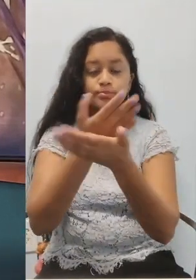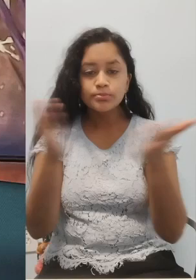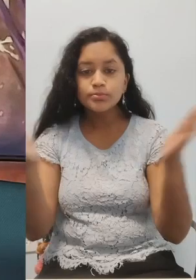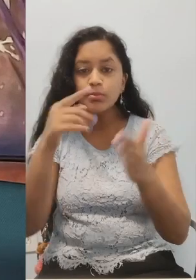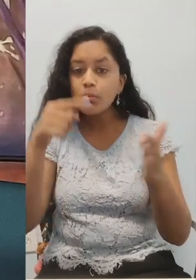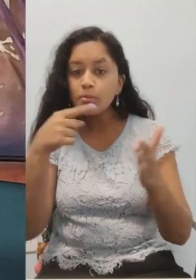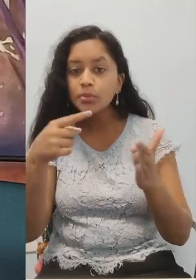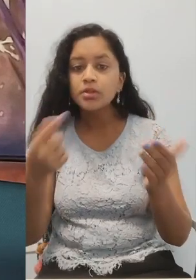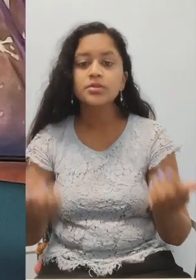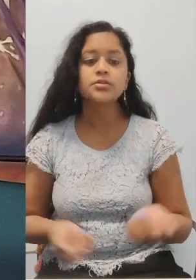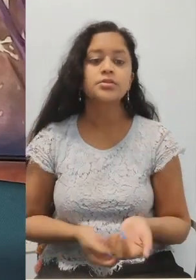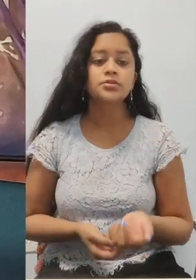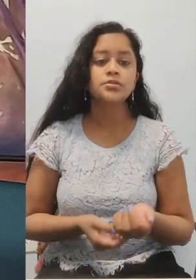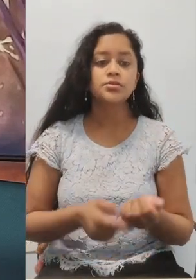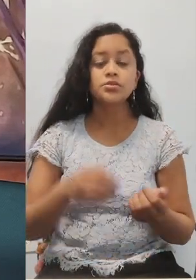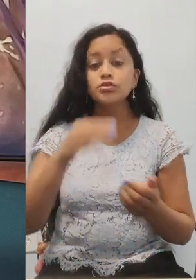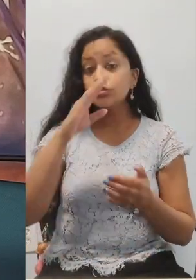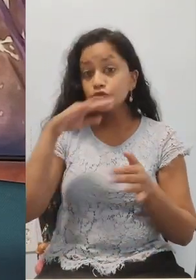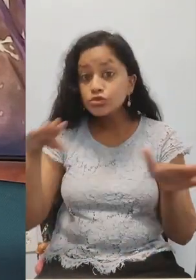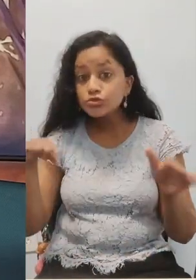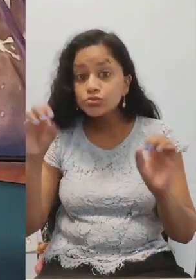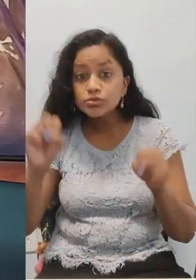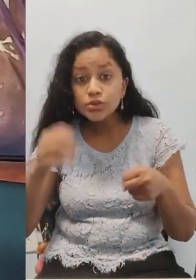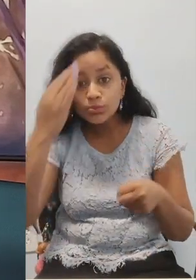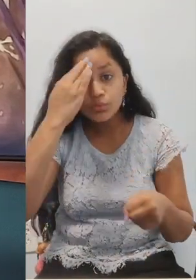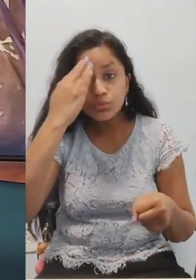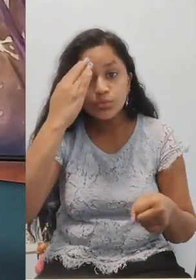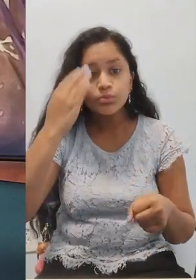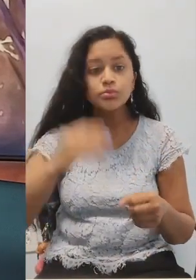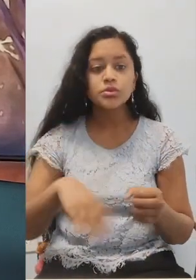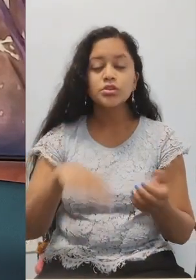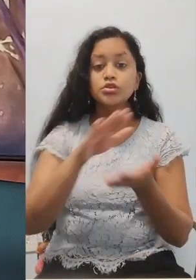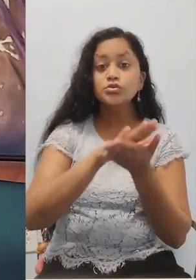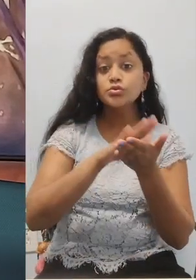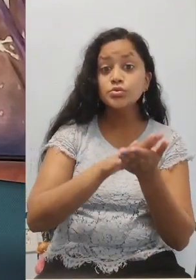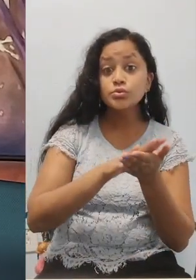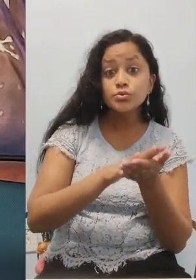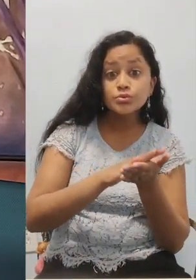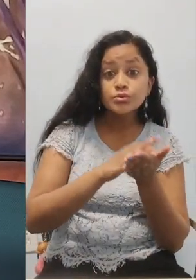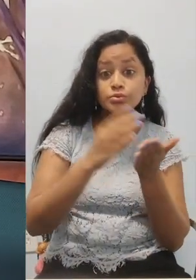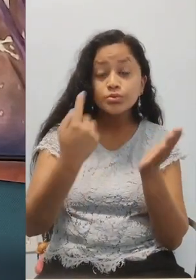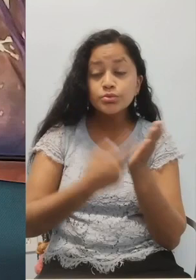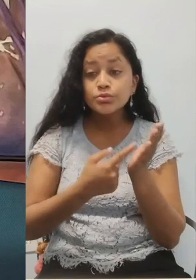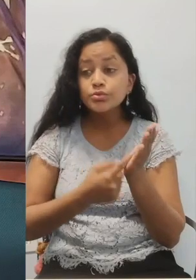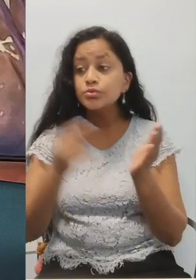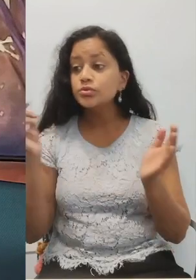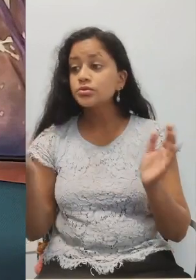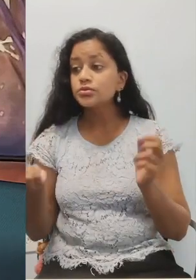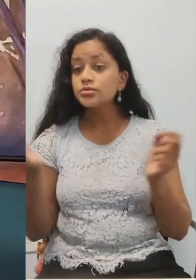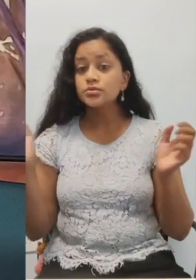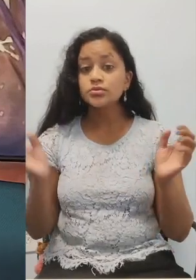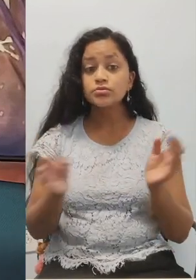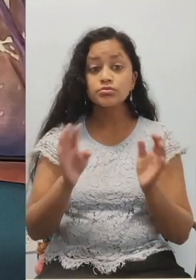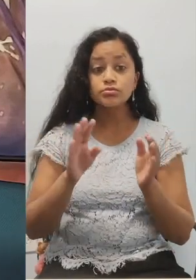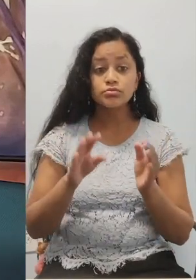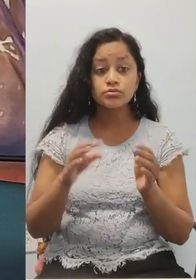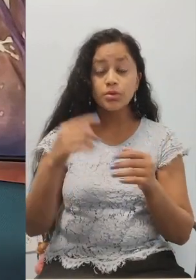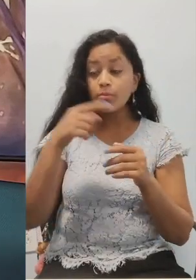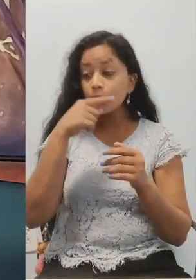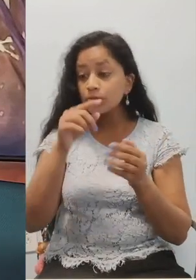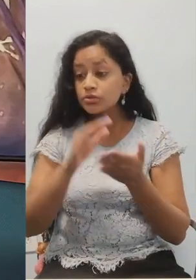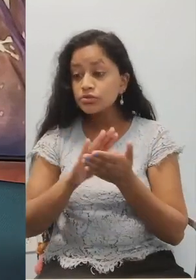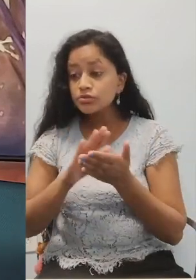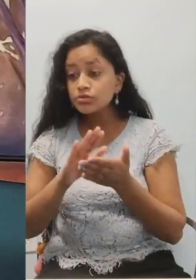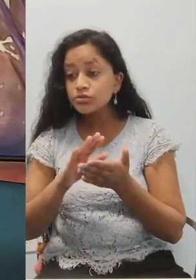of like school talks, public talks, talking to you right now, and you share it on your channel with the